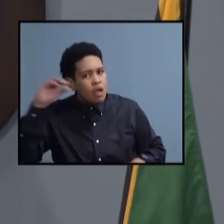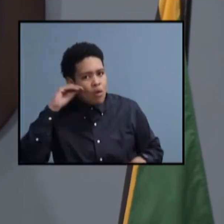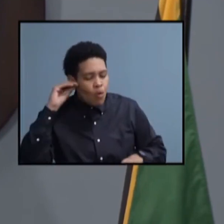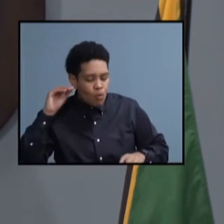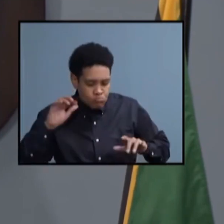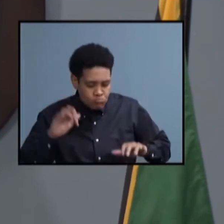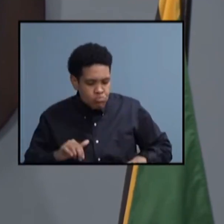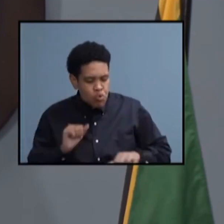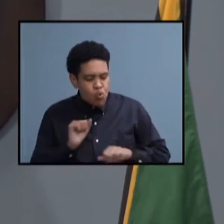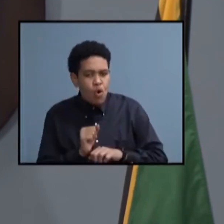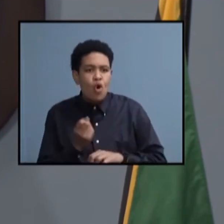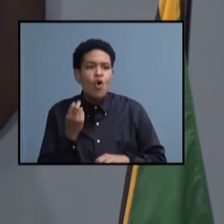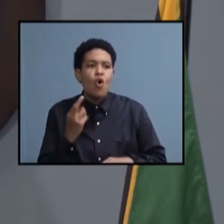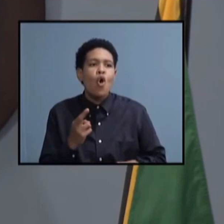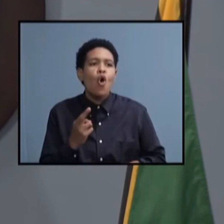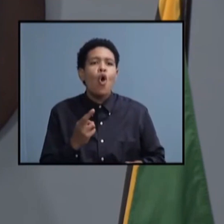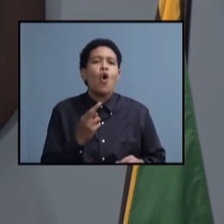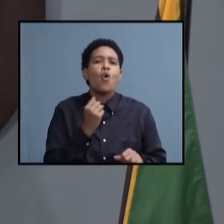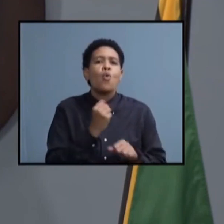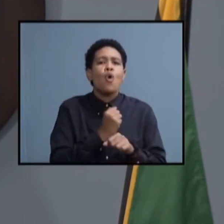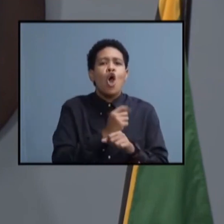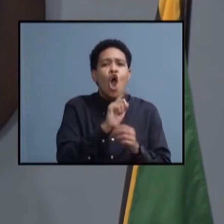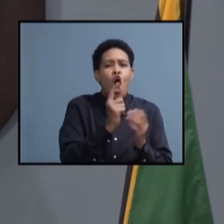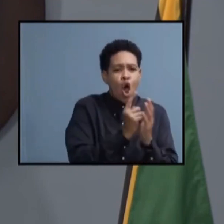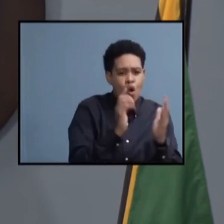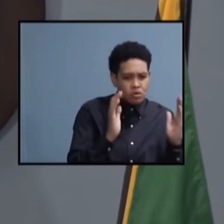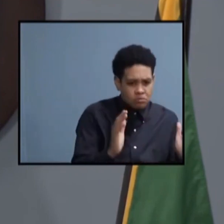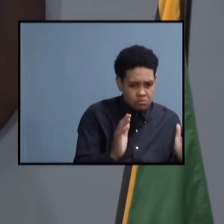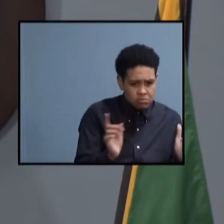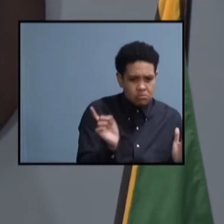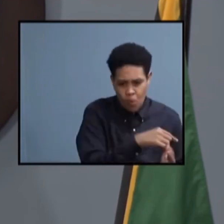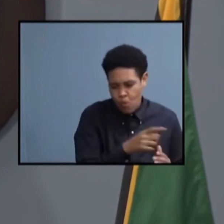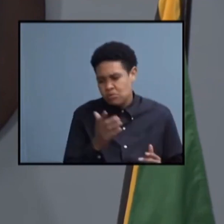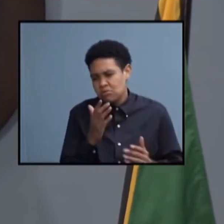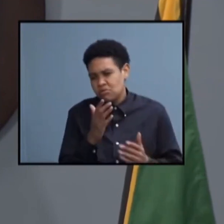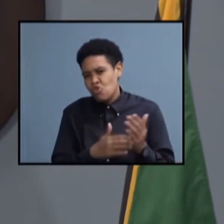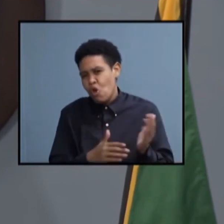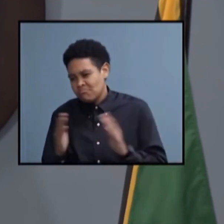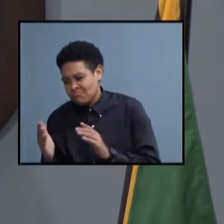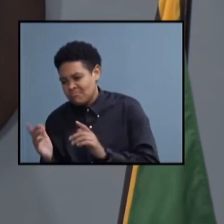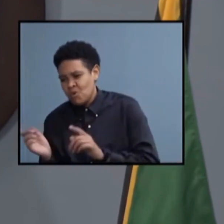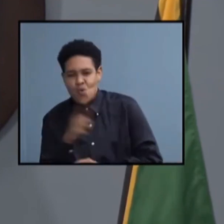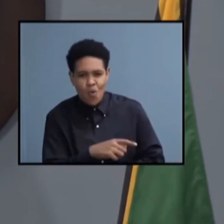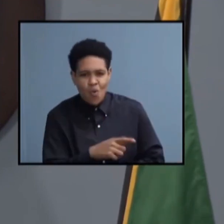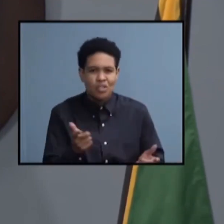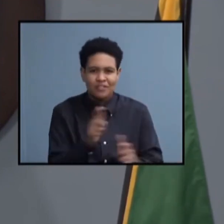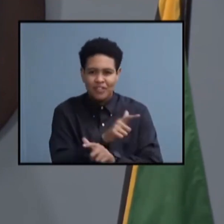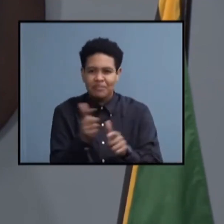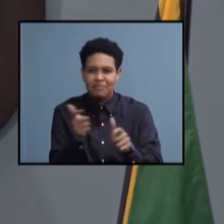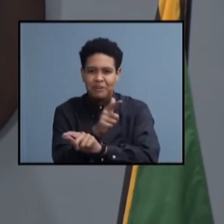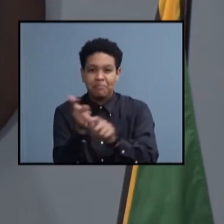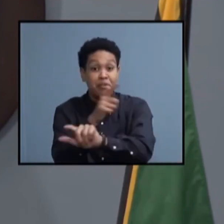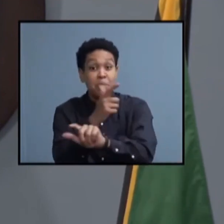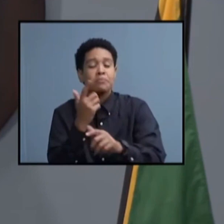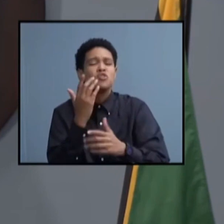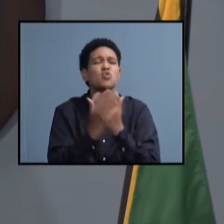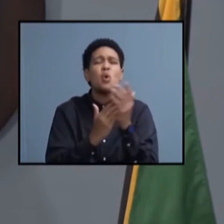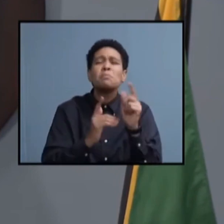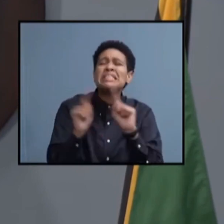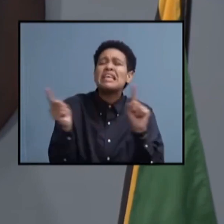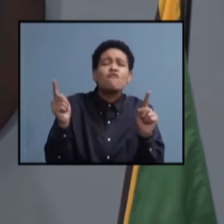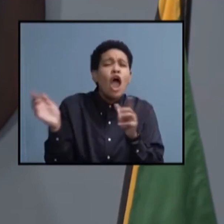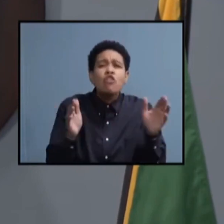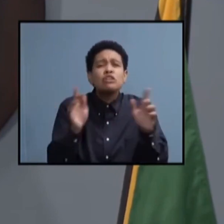or staggered working hours or some other alternative arrangements to ensure that social